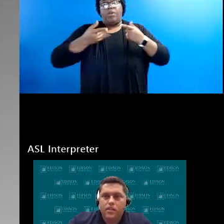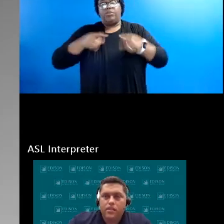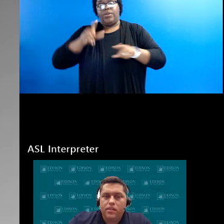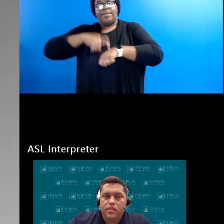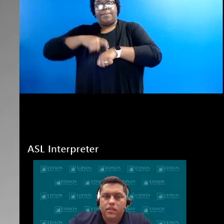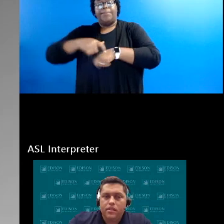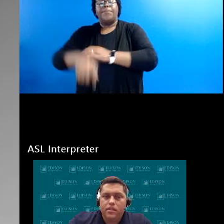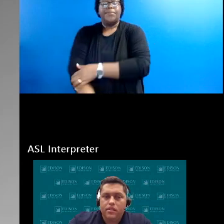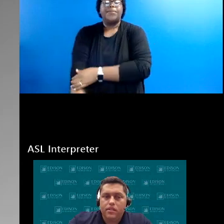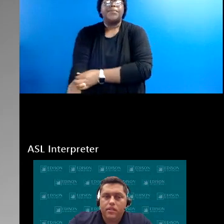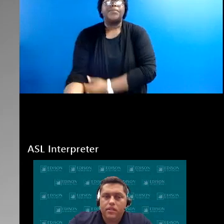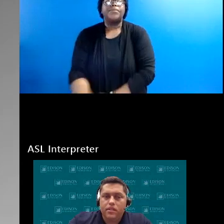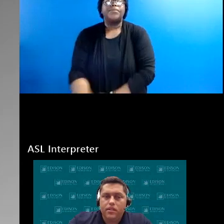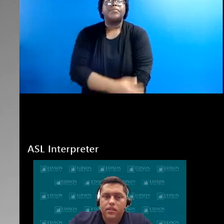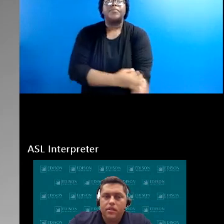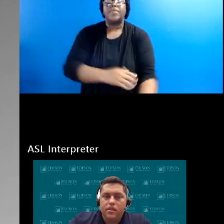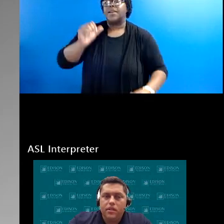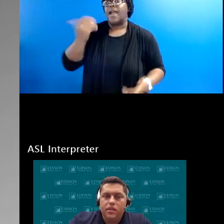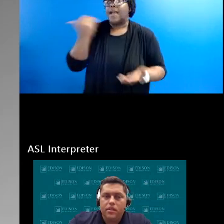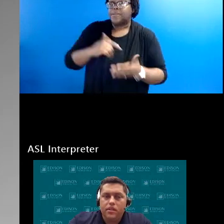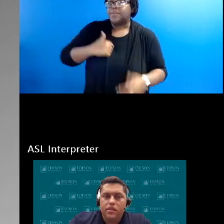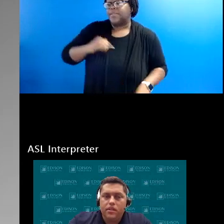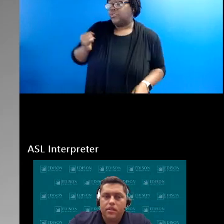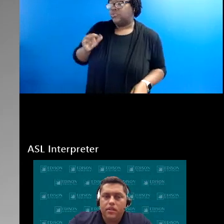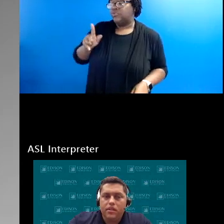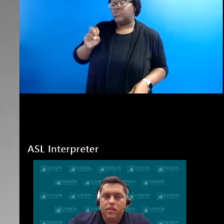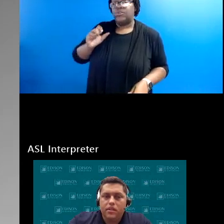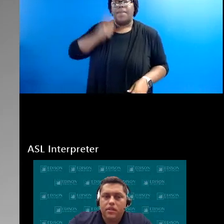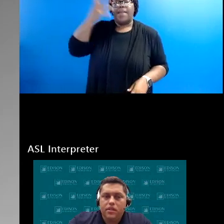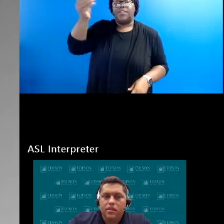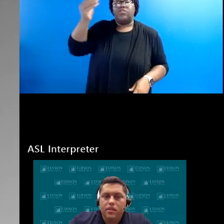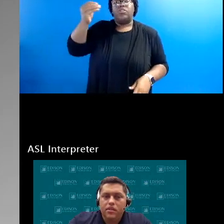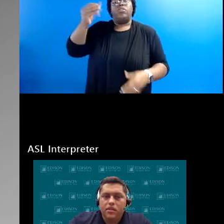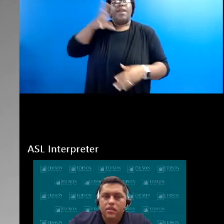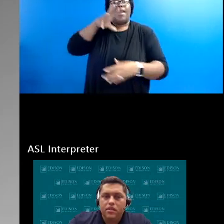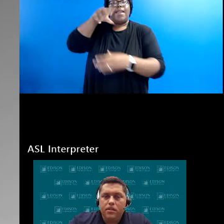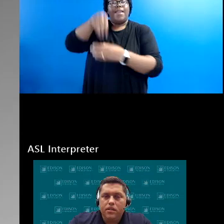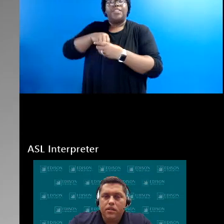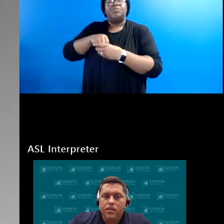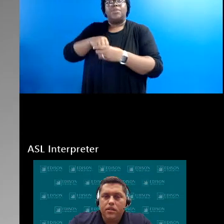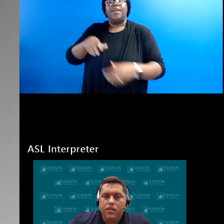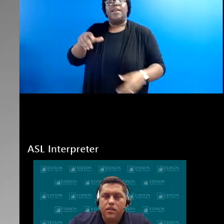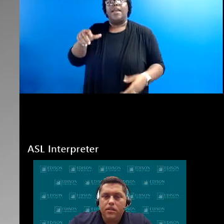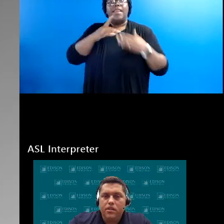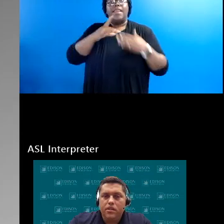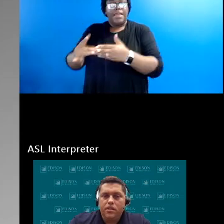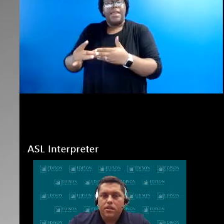events. To introduce myself more fully, I am the External Engagement Lead in our Business Resiliency Unit.